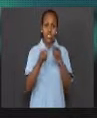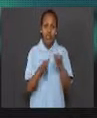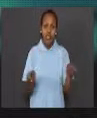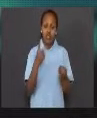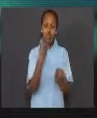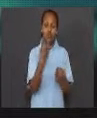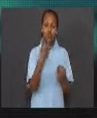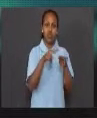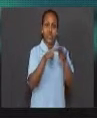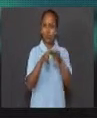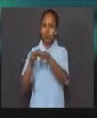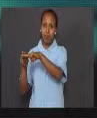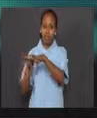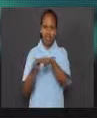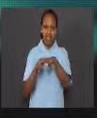the two trains.